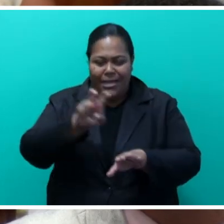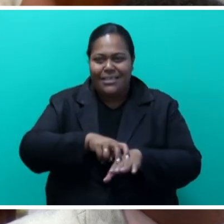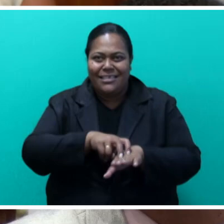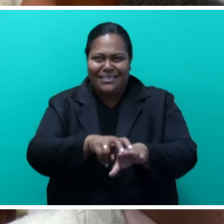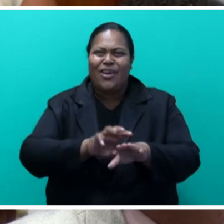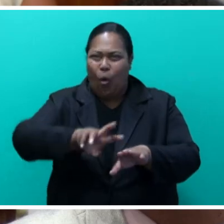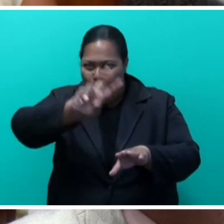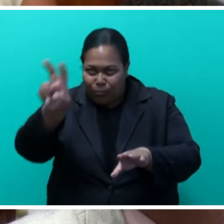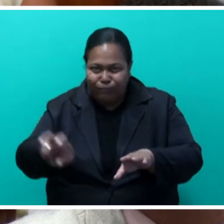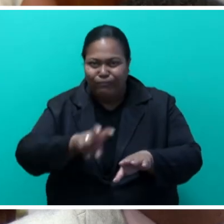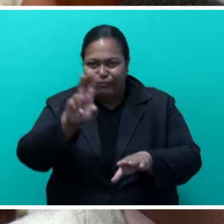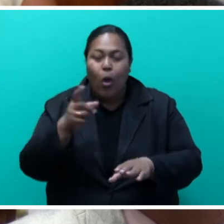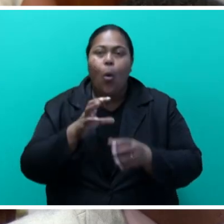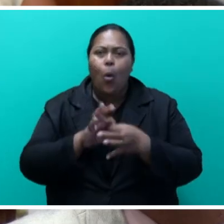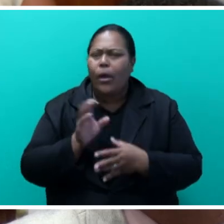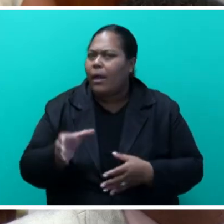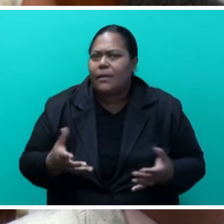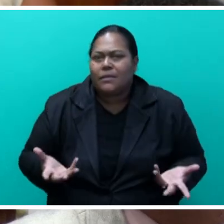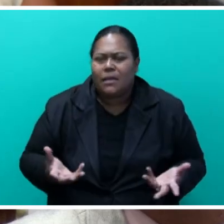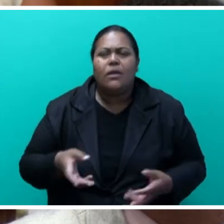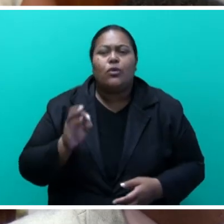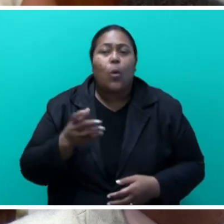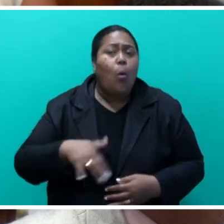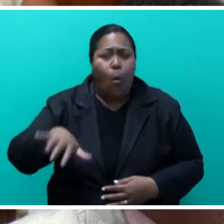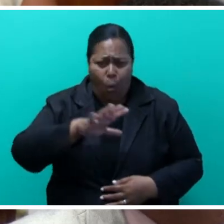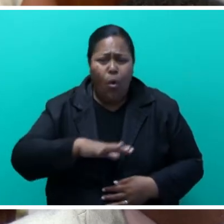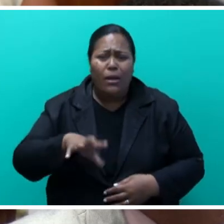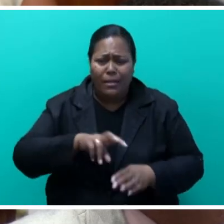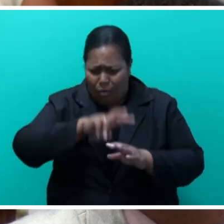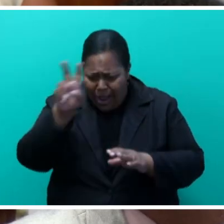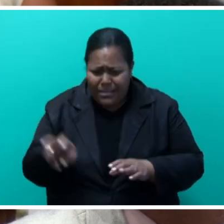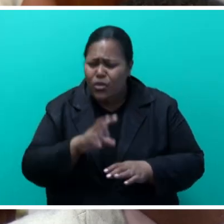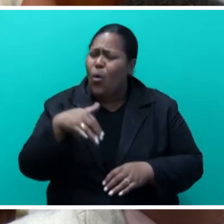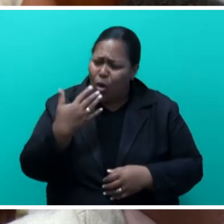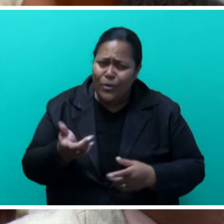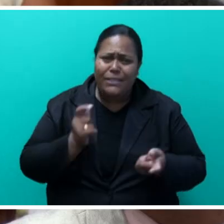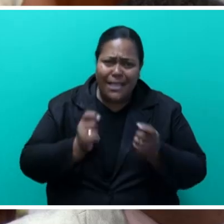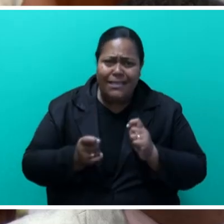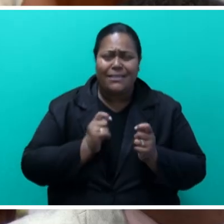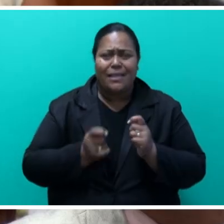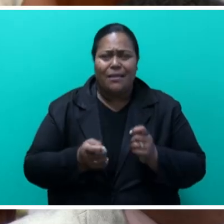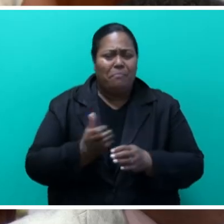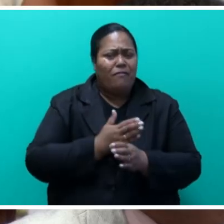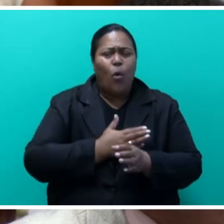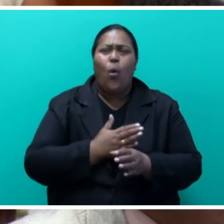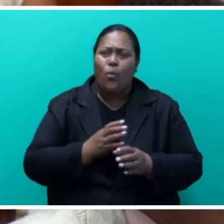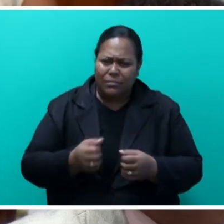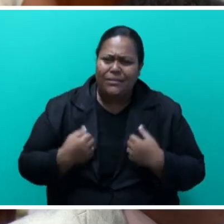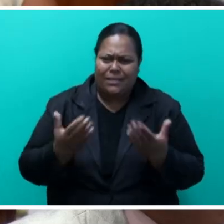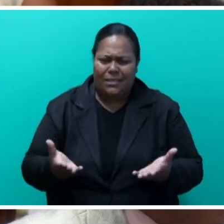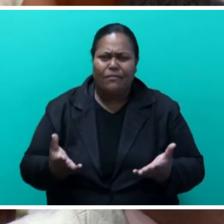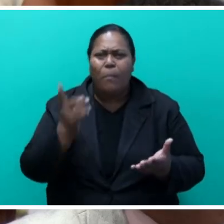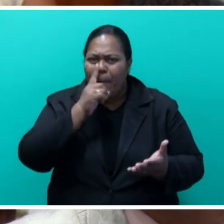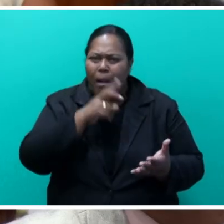operators. I wish to assure here that all the rides are thoroughly inspected and tested prior to any operations. Mr. Speaker,